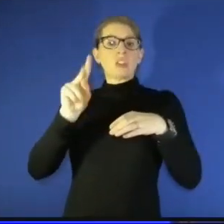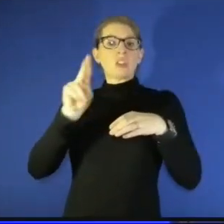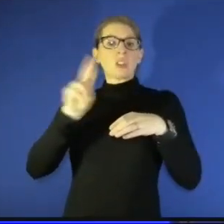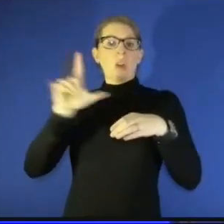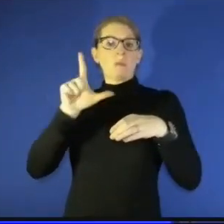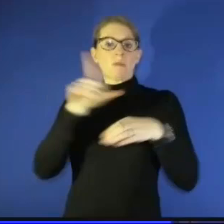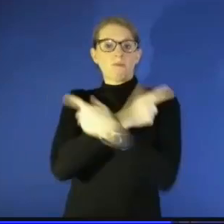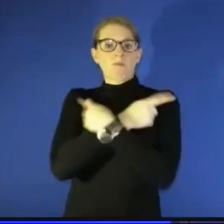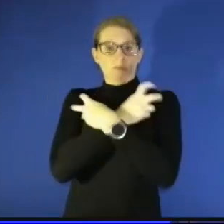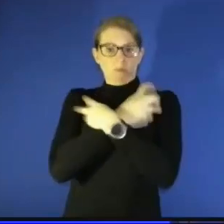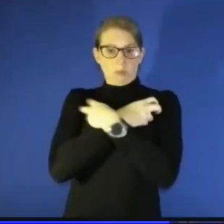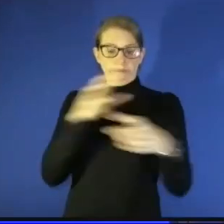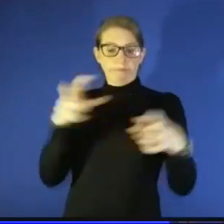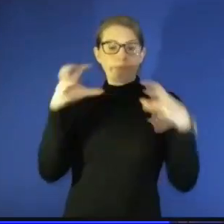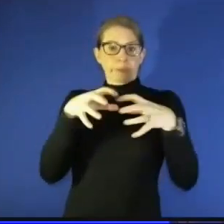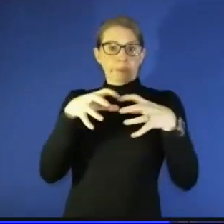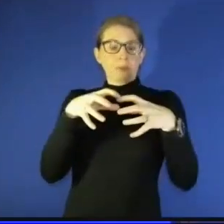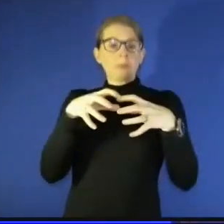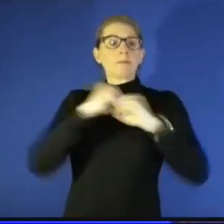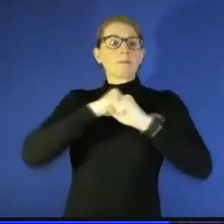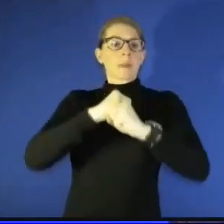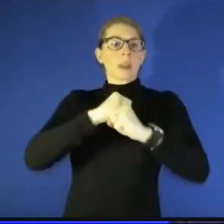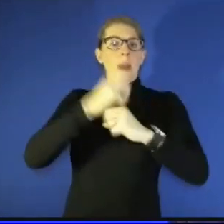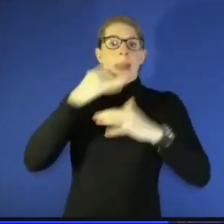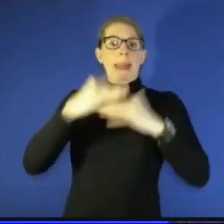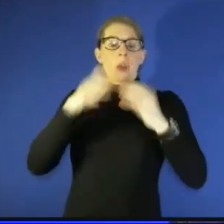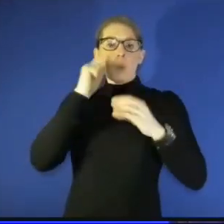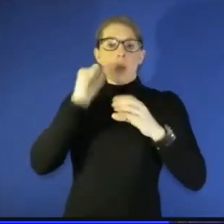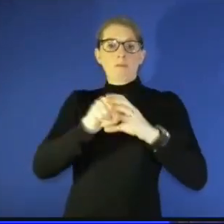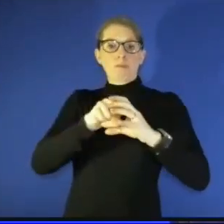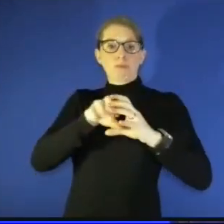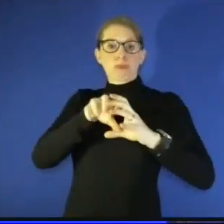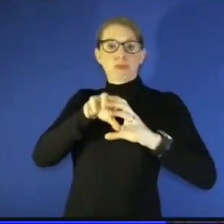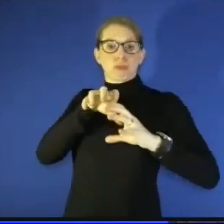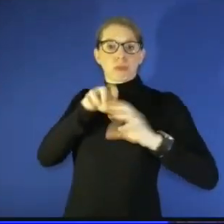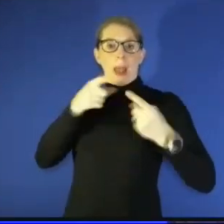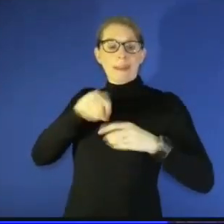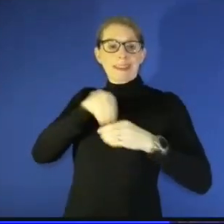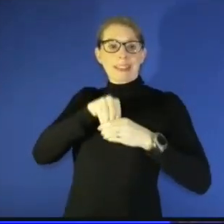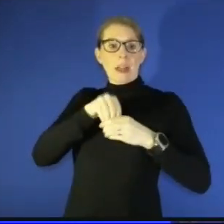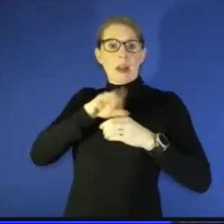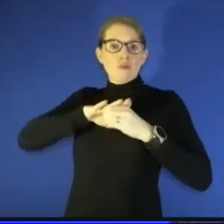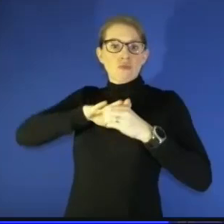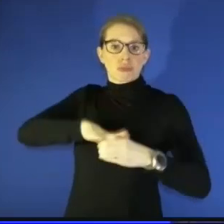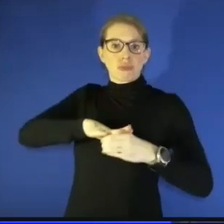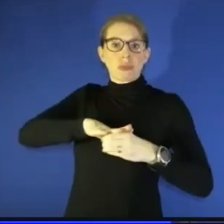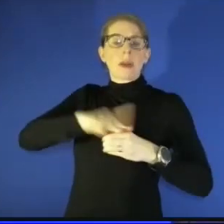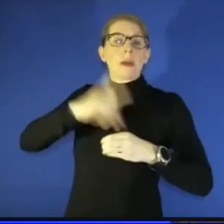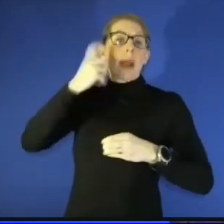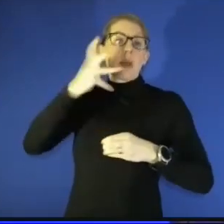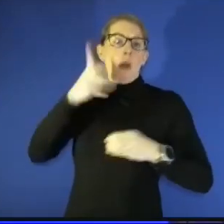bleeding, that bleeding will accumulate inside the enclosed space, putting pressure on the brain. And in an